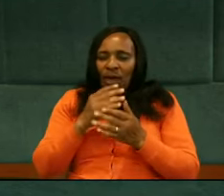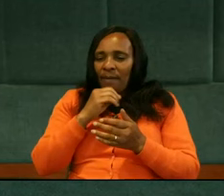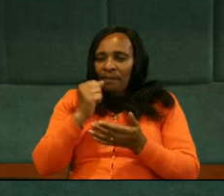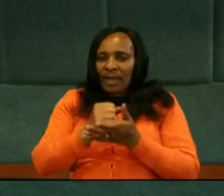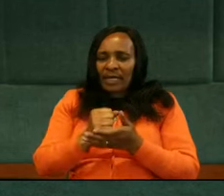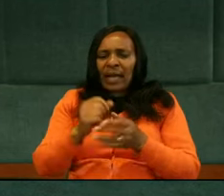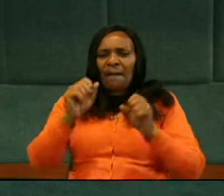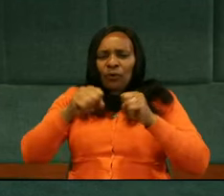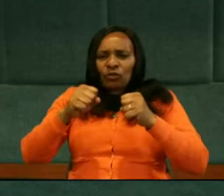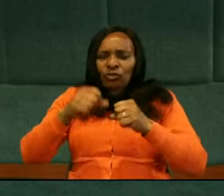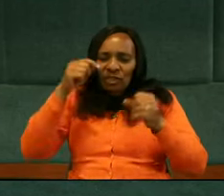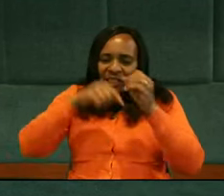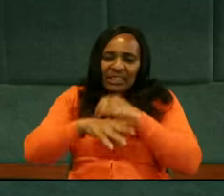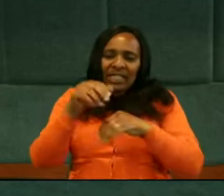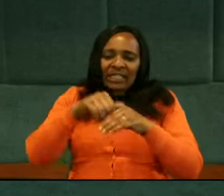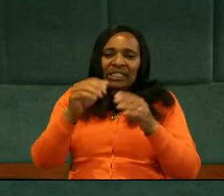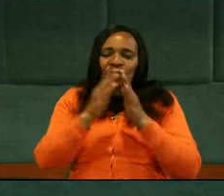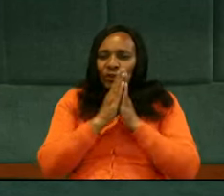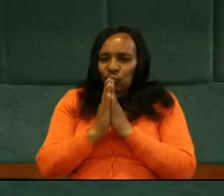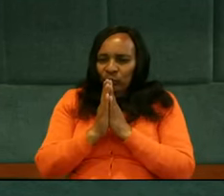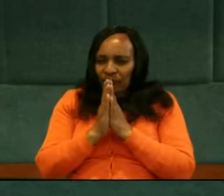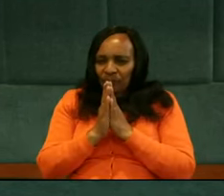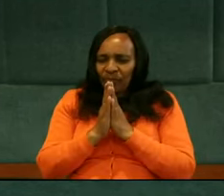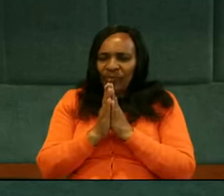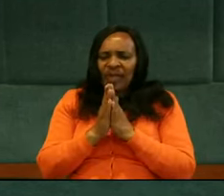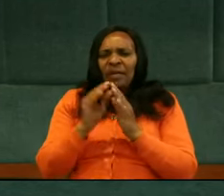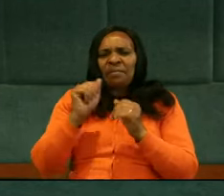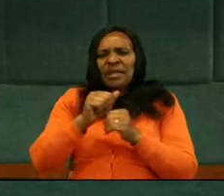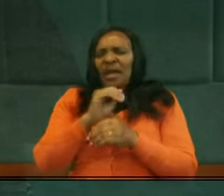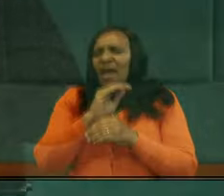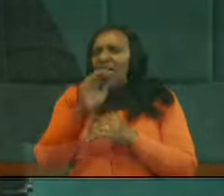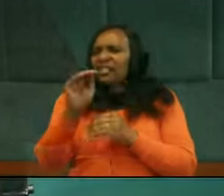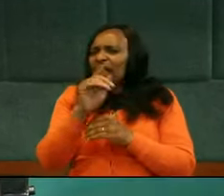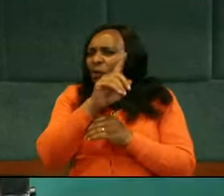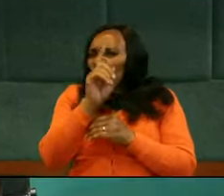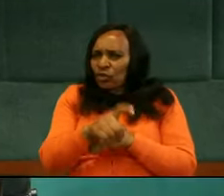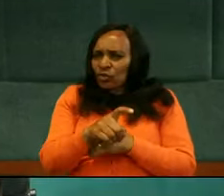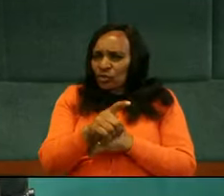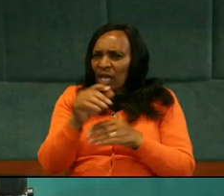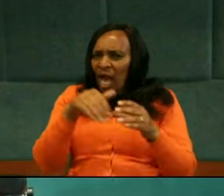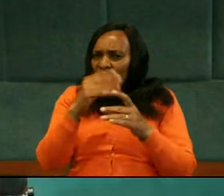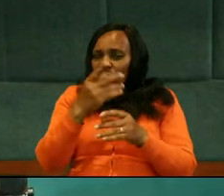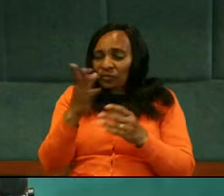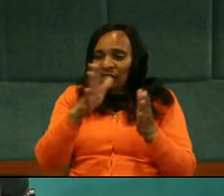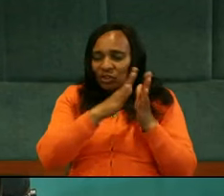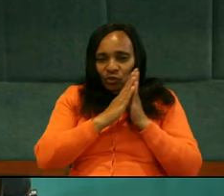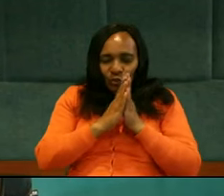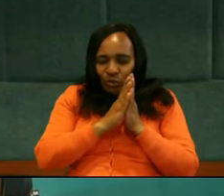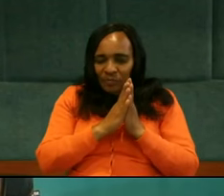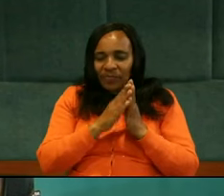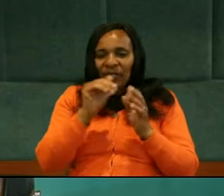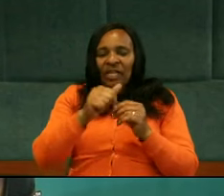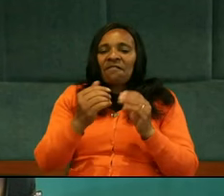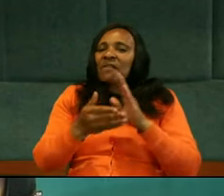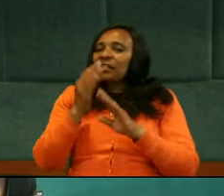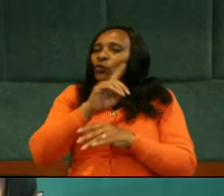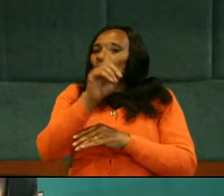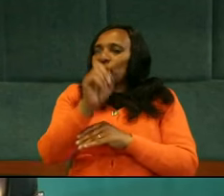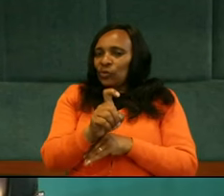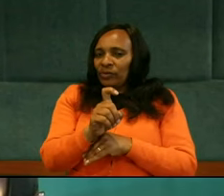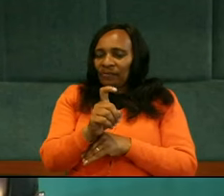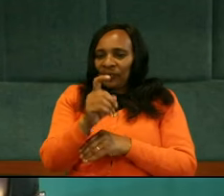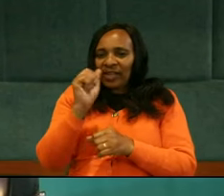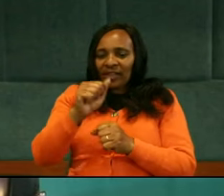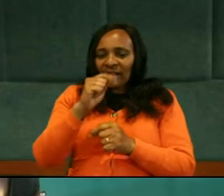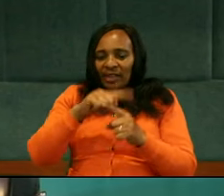just a bit more insight into that story. Where we can ask, there's a question in the out of the story section. The very first question, where